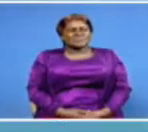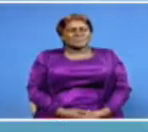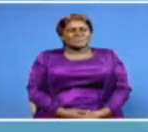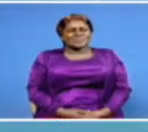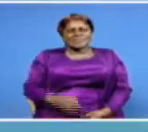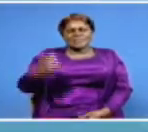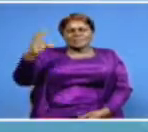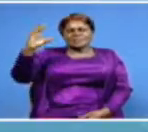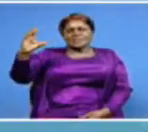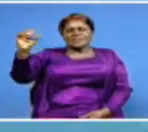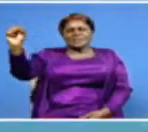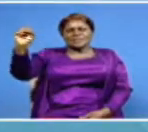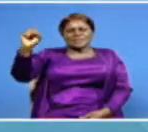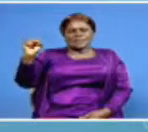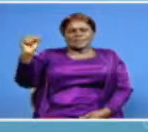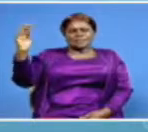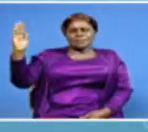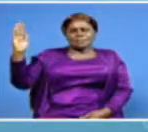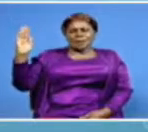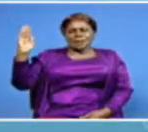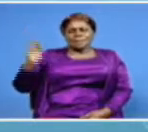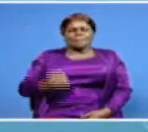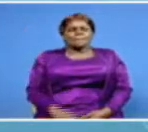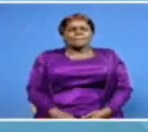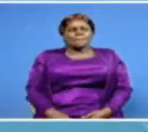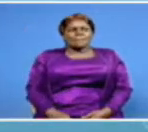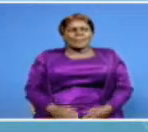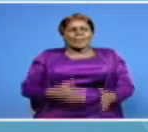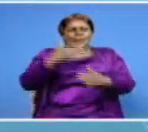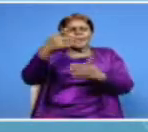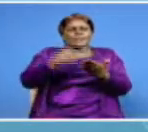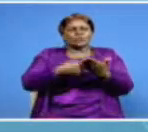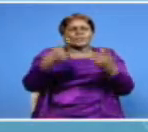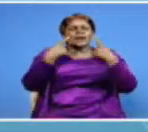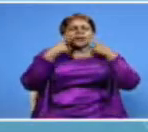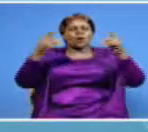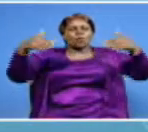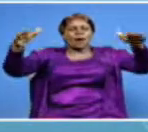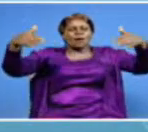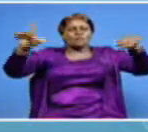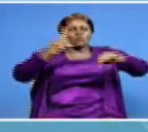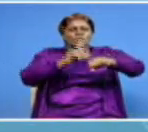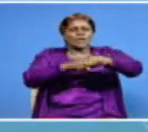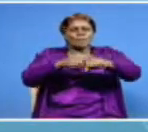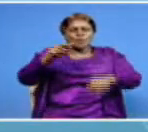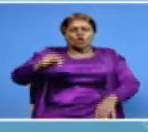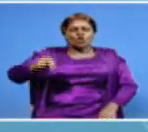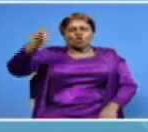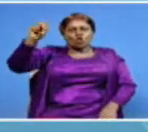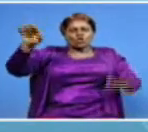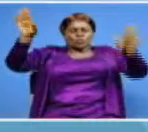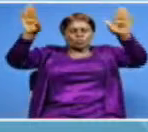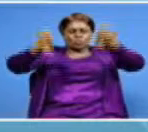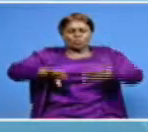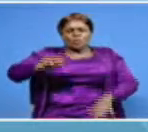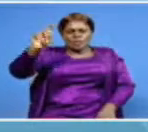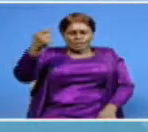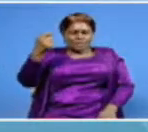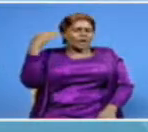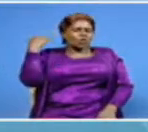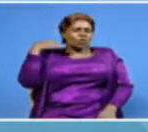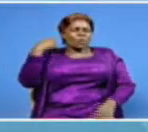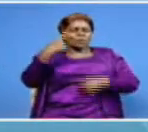Now, Interior CS Professor Kithure Kindiki will next week announce curfew in several counties in northern Kenya hit by